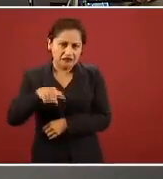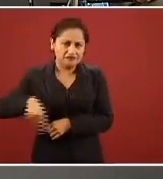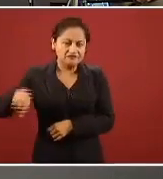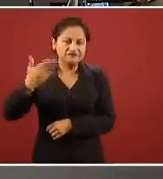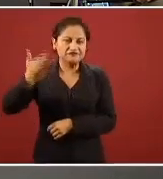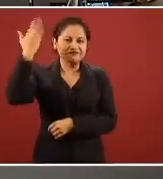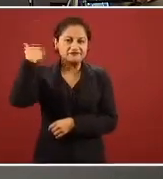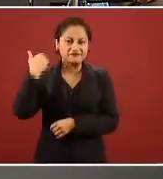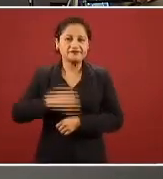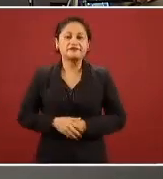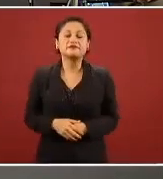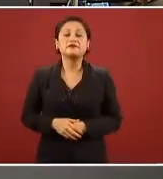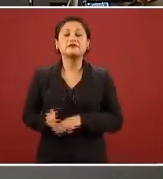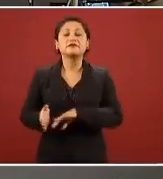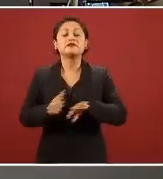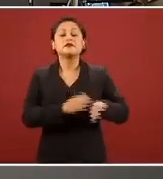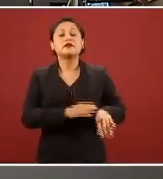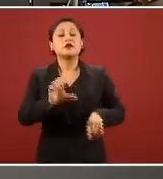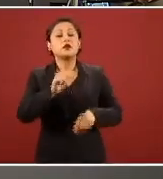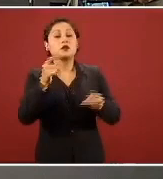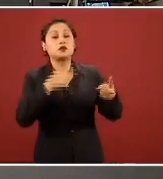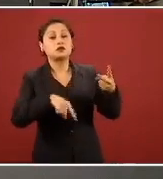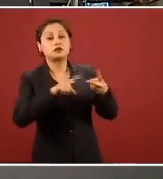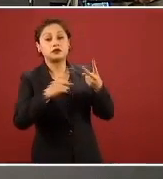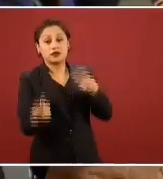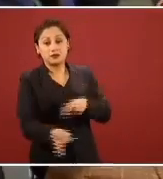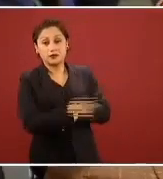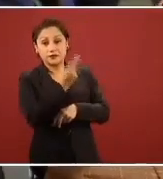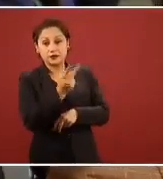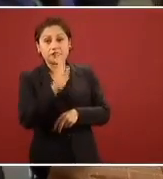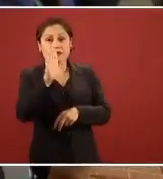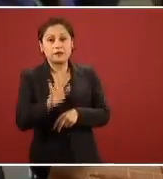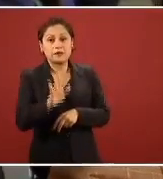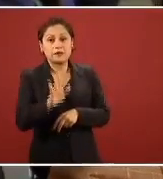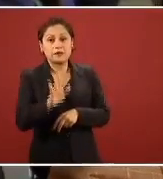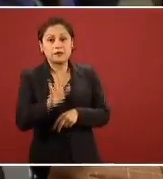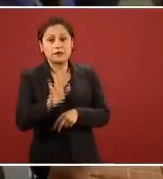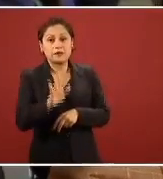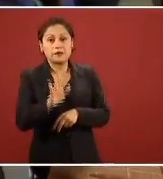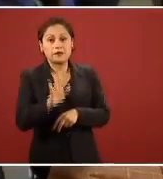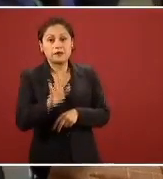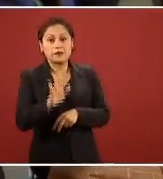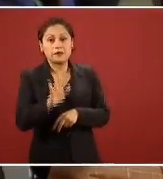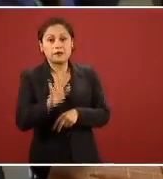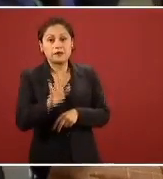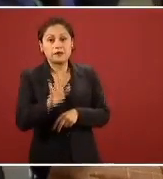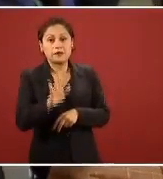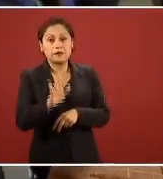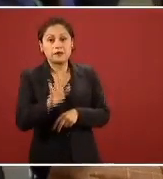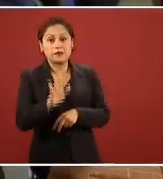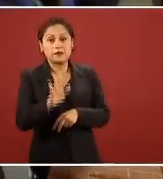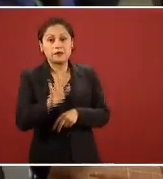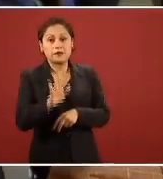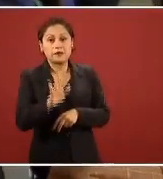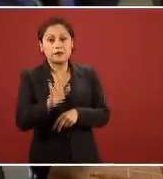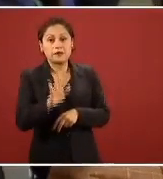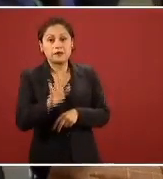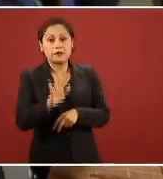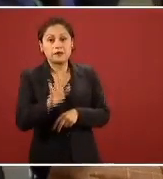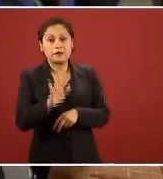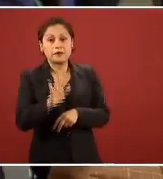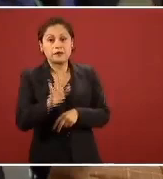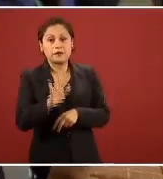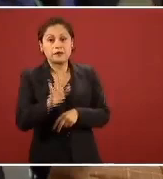economía. Parece que el coronavirus pues ya llegó a la economía mundial. So she was asking about the